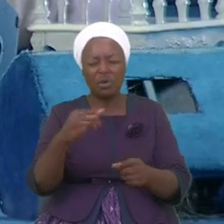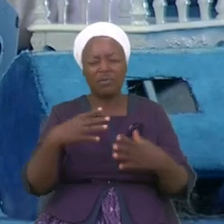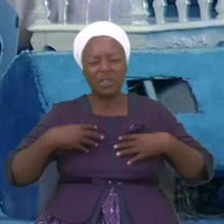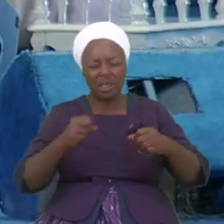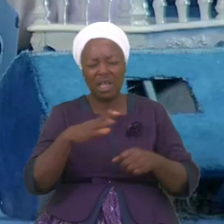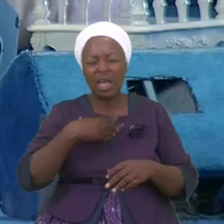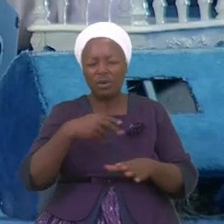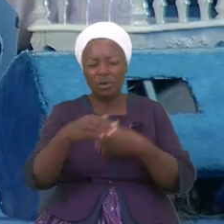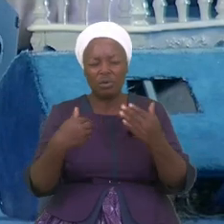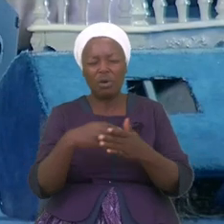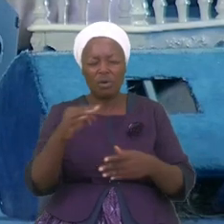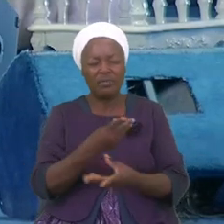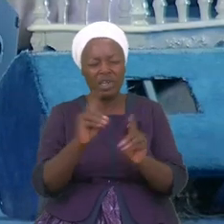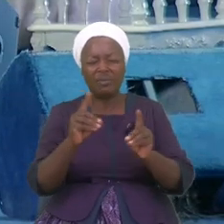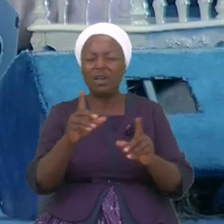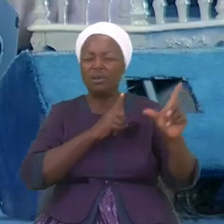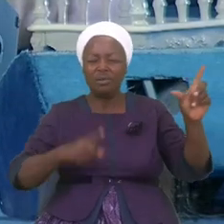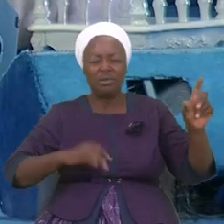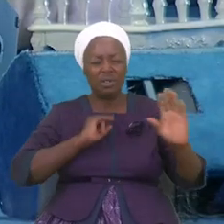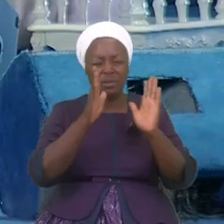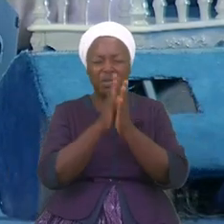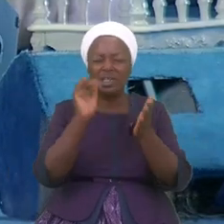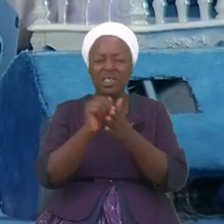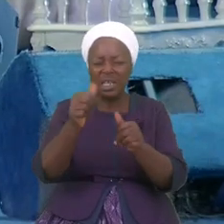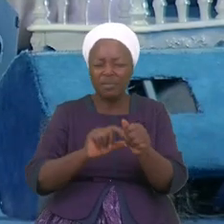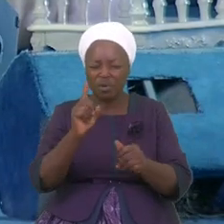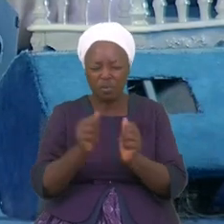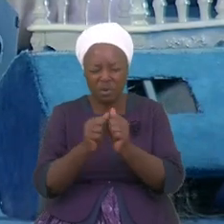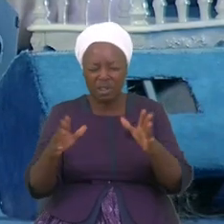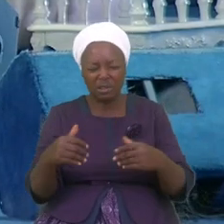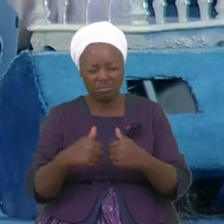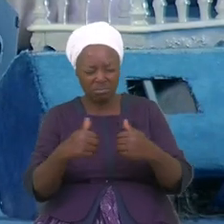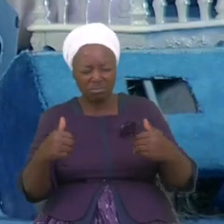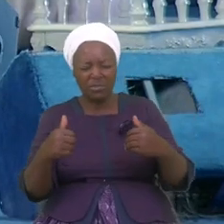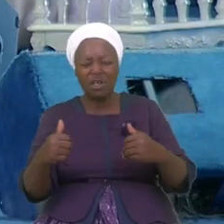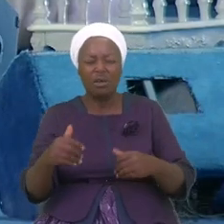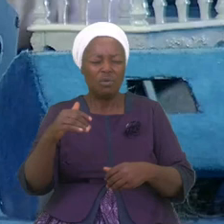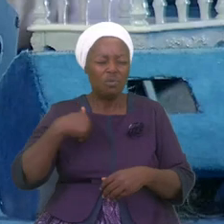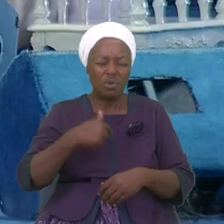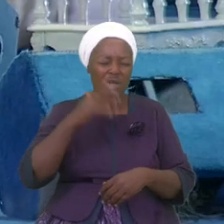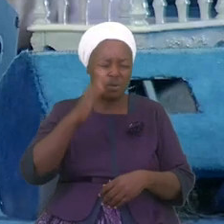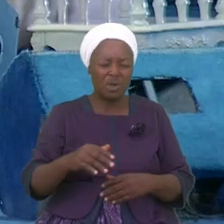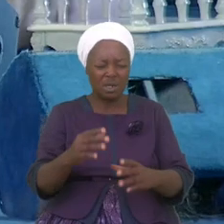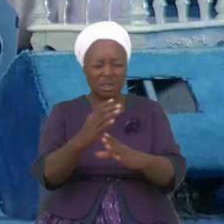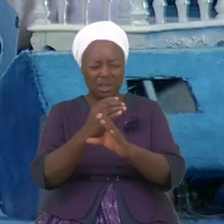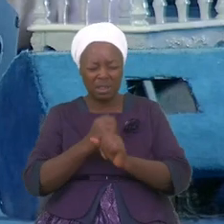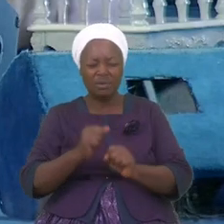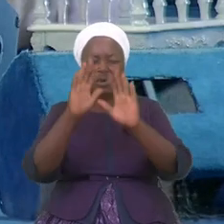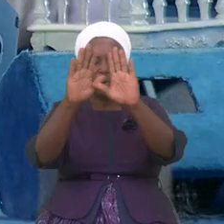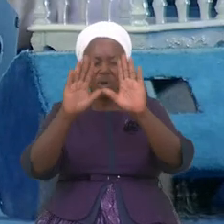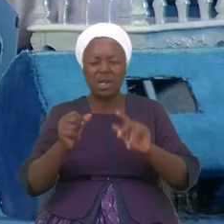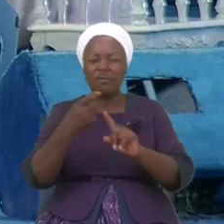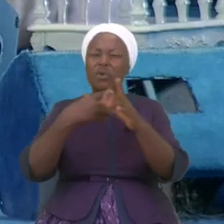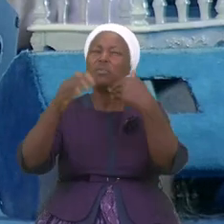and of deliverance. Lord, I pray everyone without exception will receive wonders from